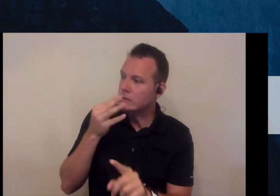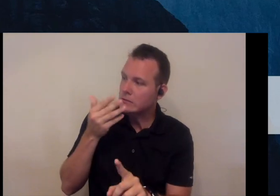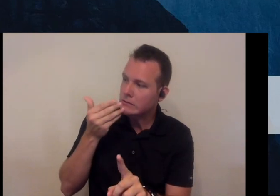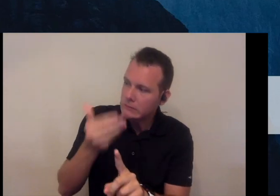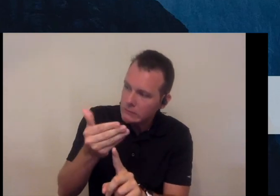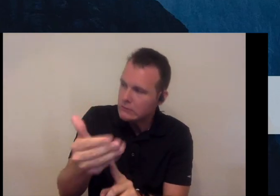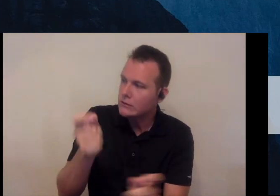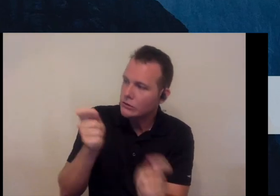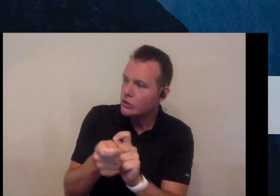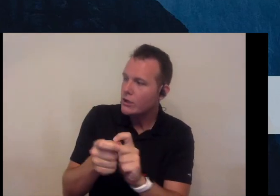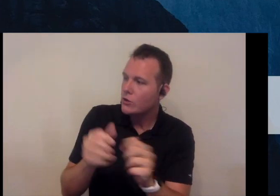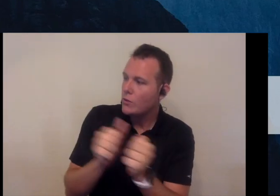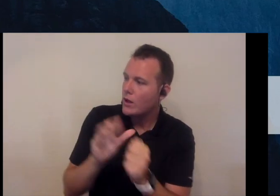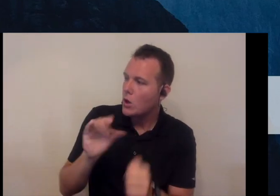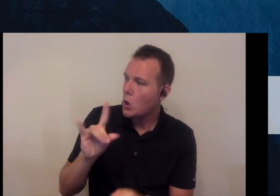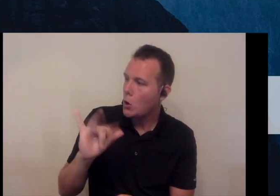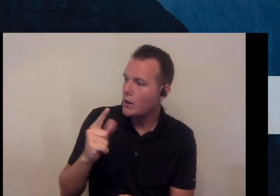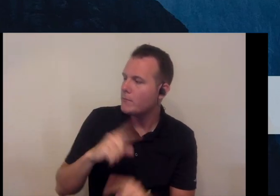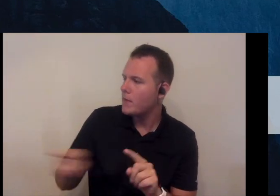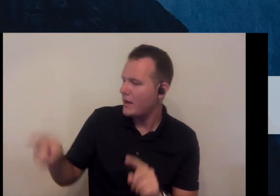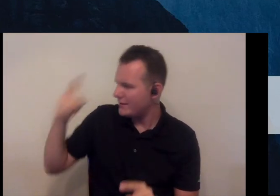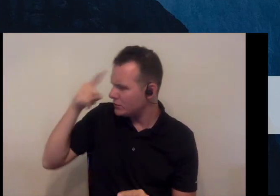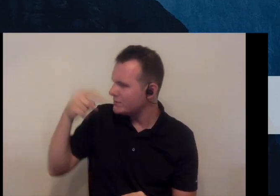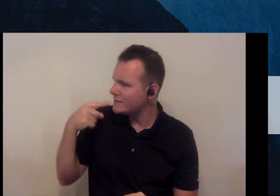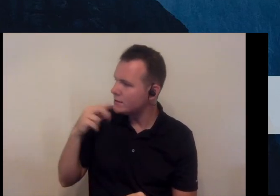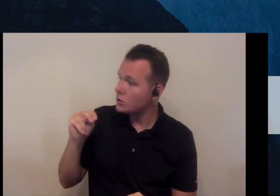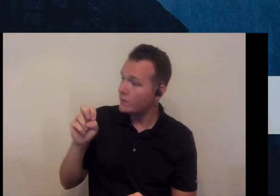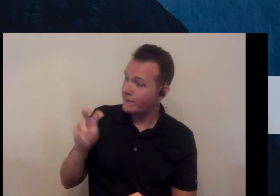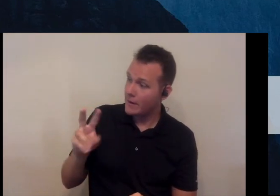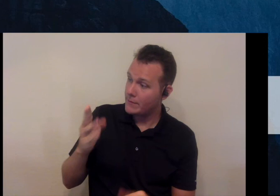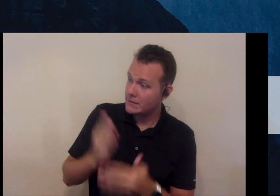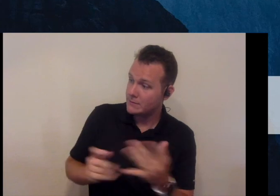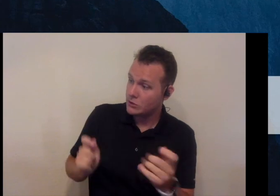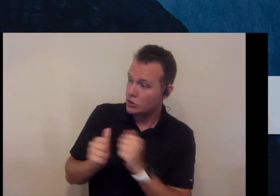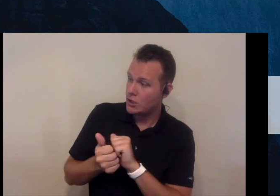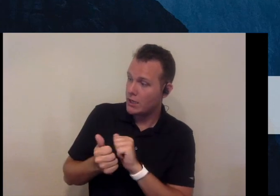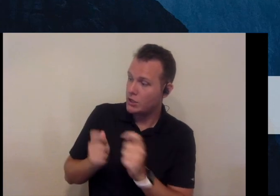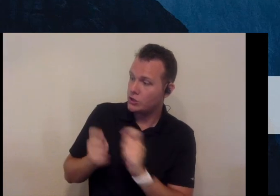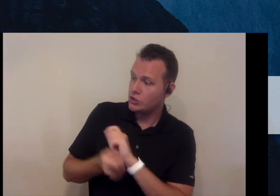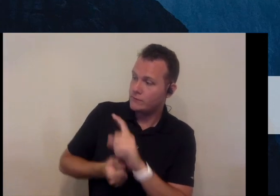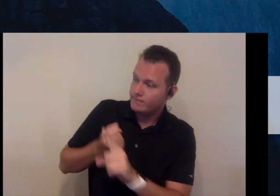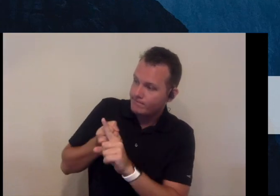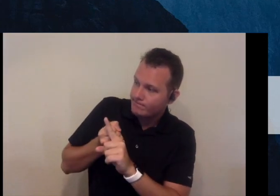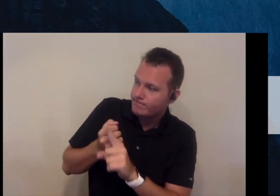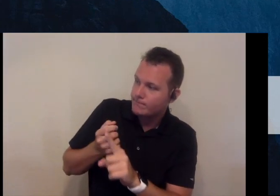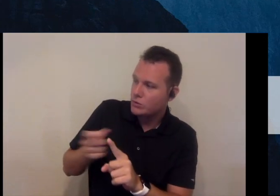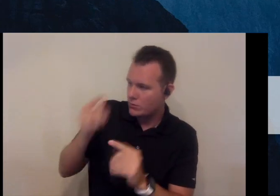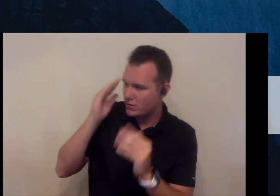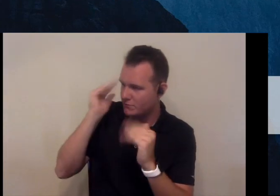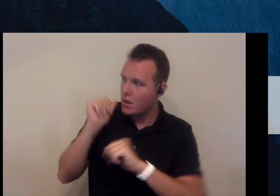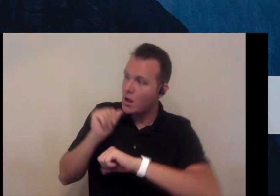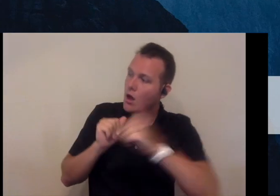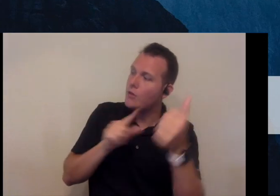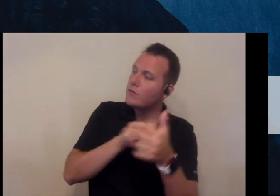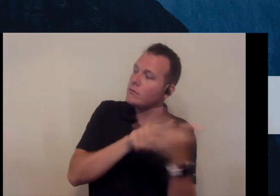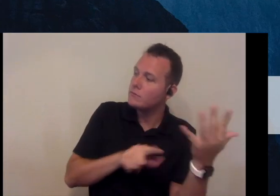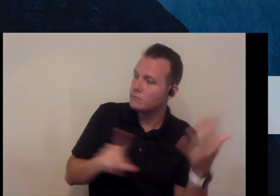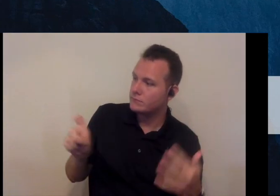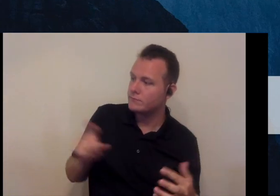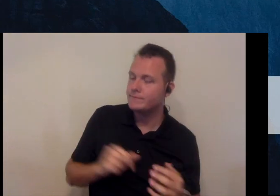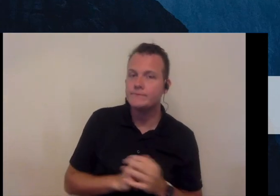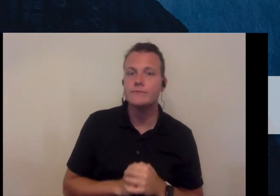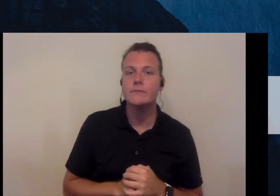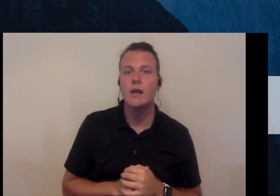changes to coding? I believe you mentioned some changes that you anticipated coming in November. Do you anticipate any other changes other than